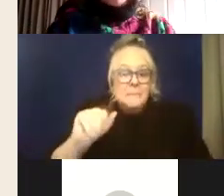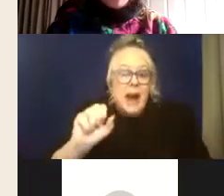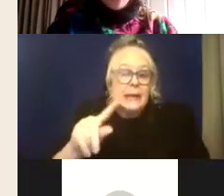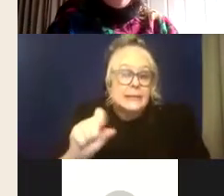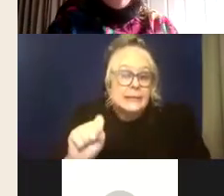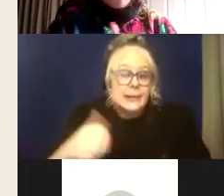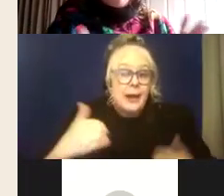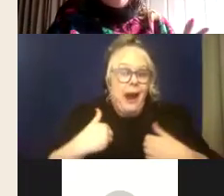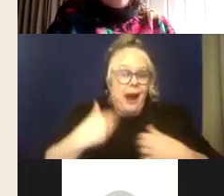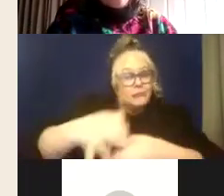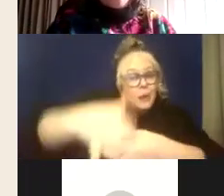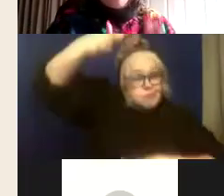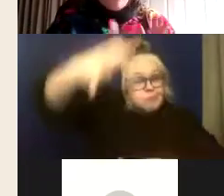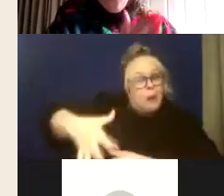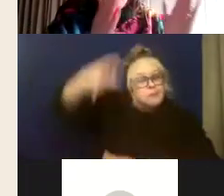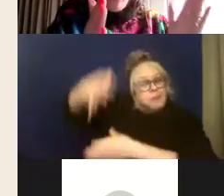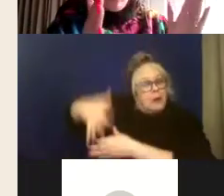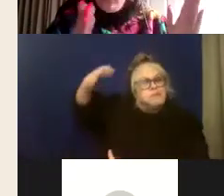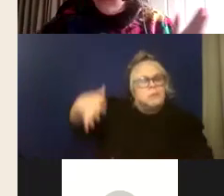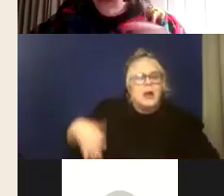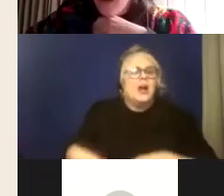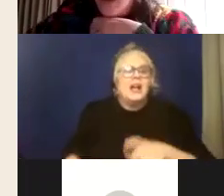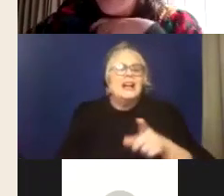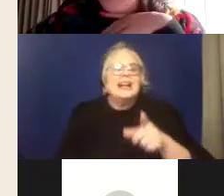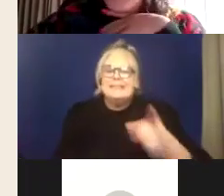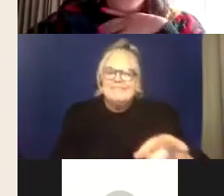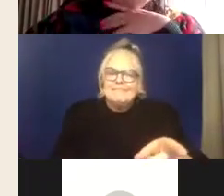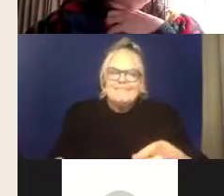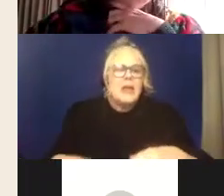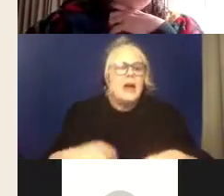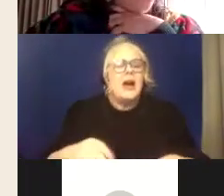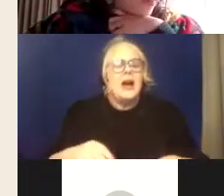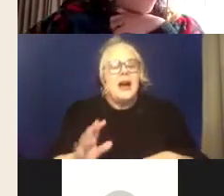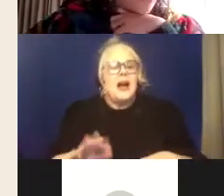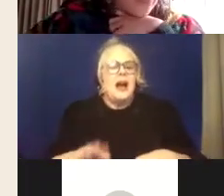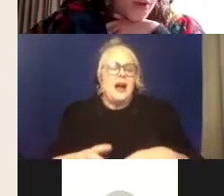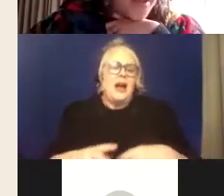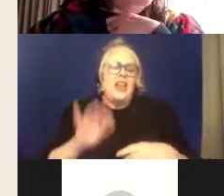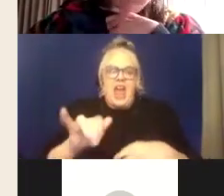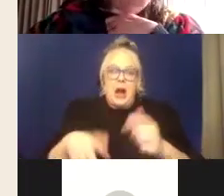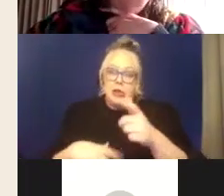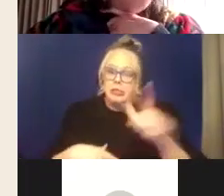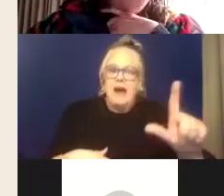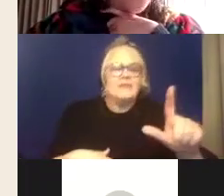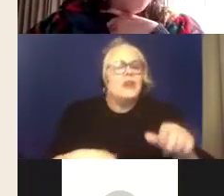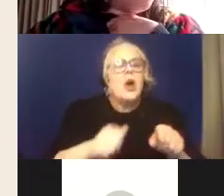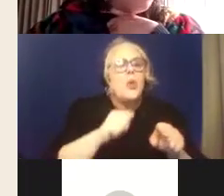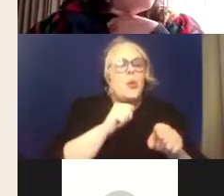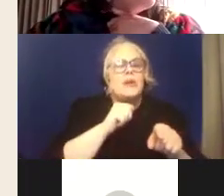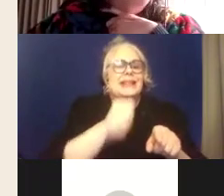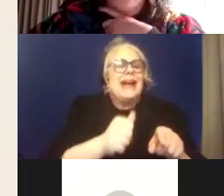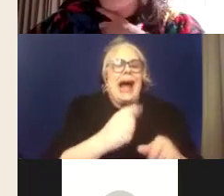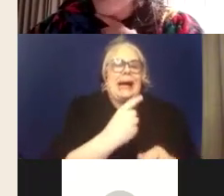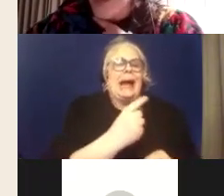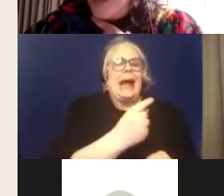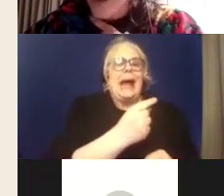that's not accurate. The Titanic had four, or had the one mast in the front, not the two. Sorry, I was looking at